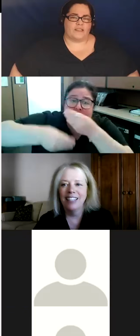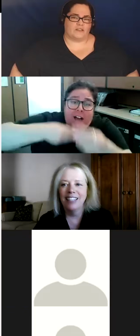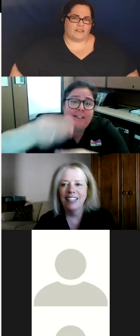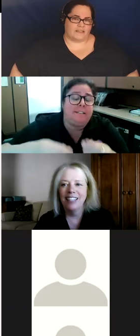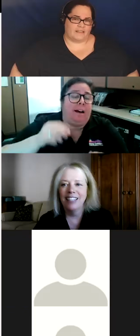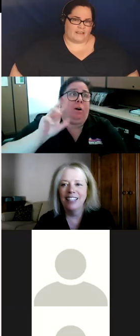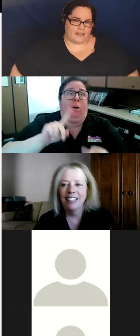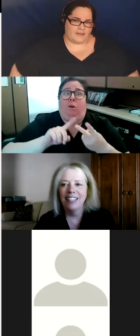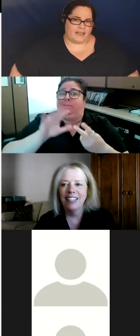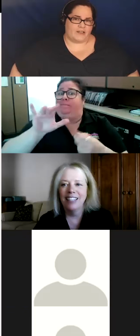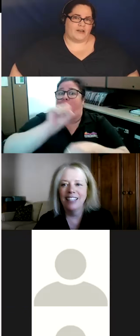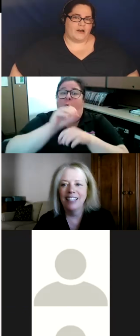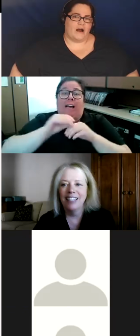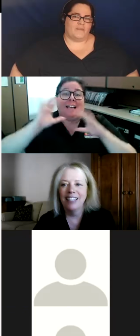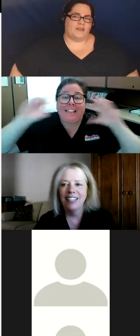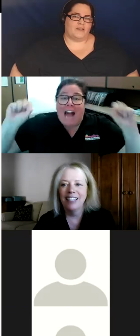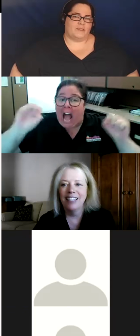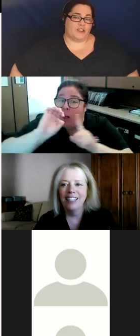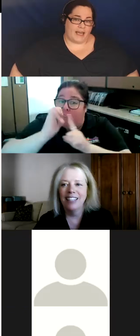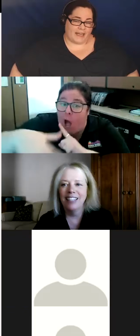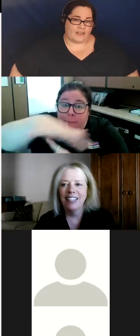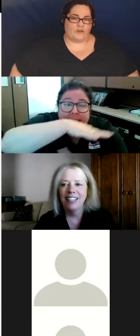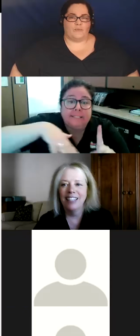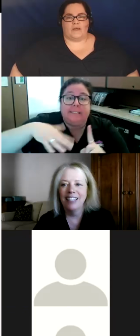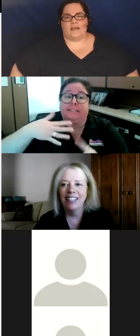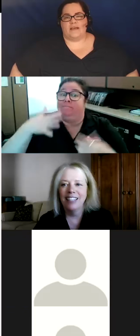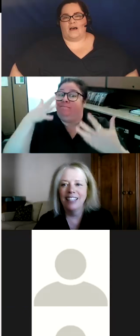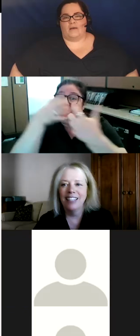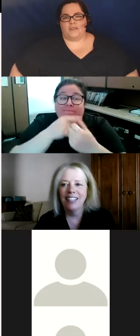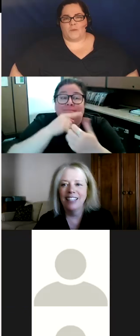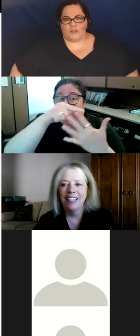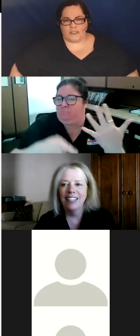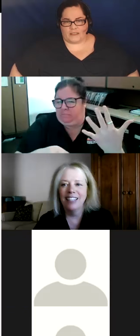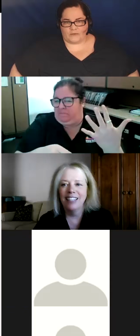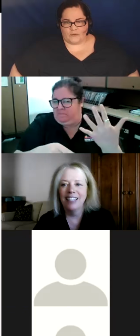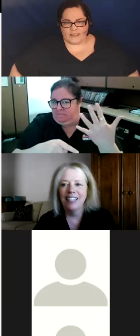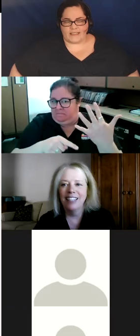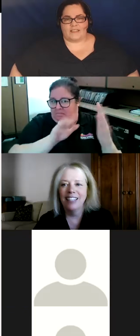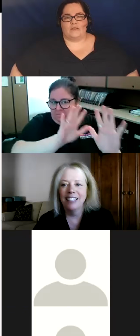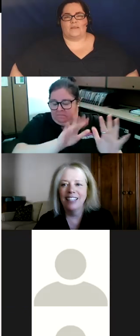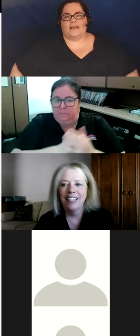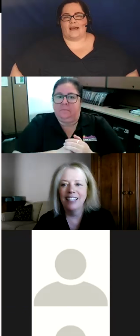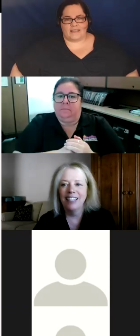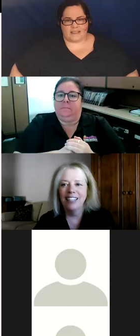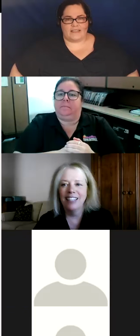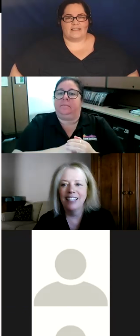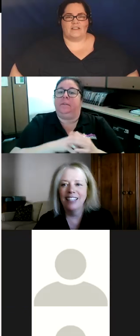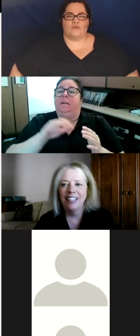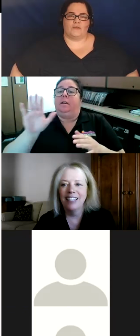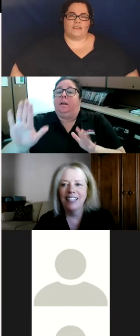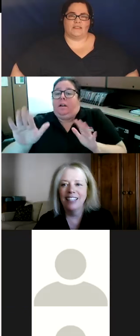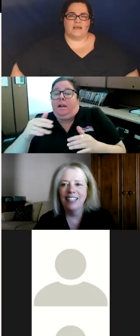or losing their hearing later. It could be genetic, it could be exposure to loud noises, it could be